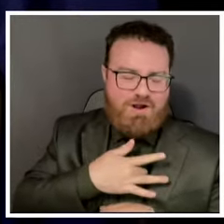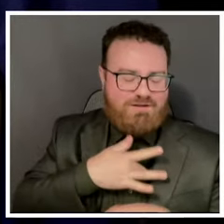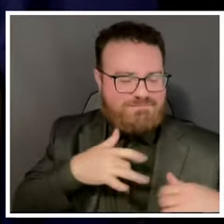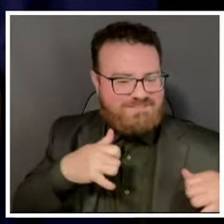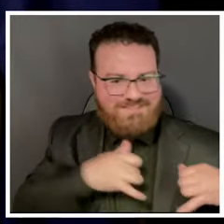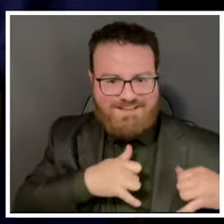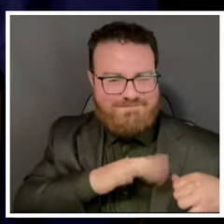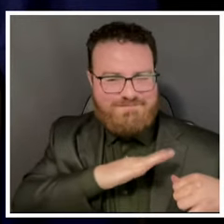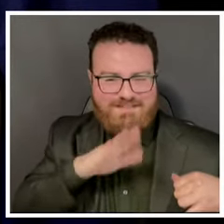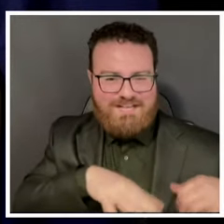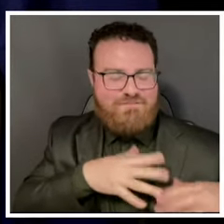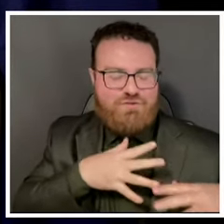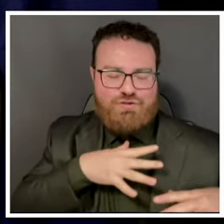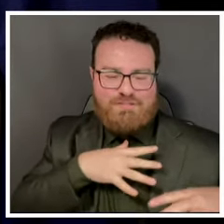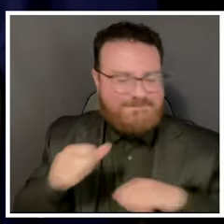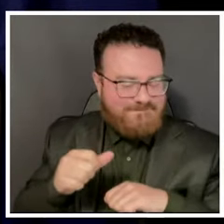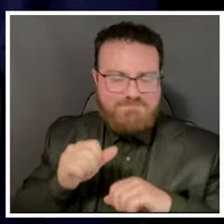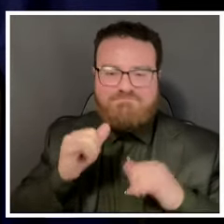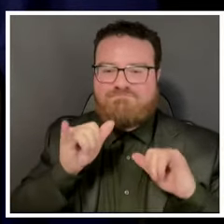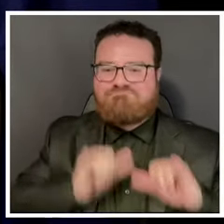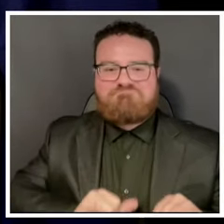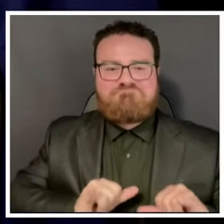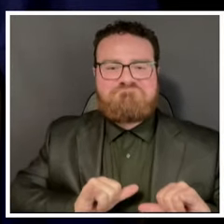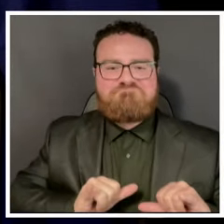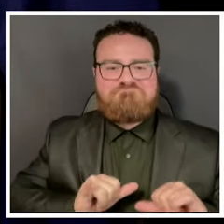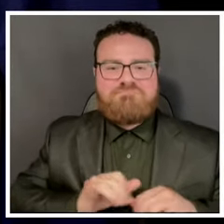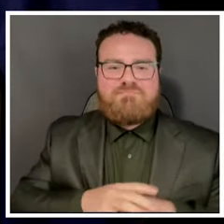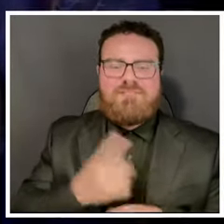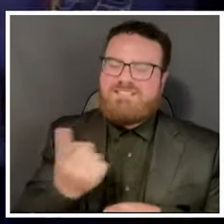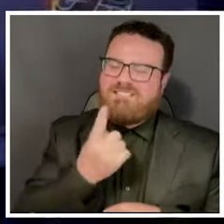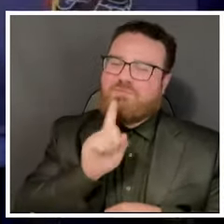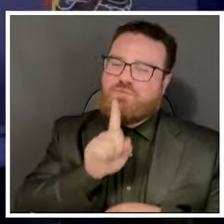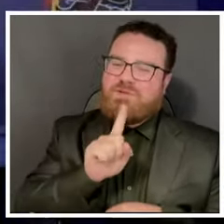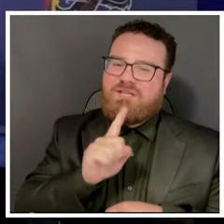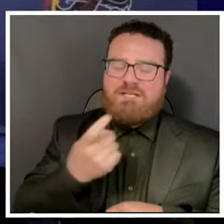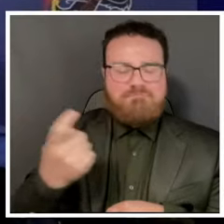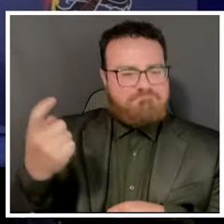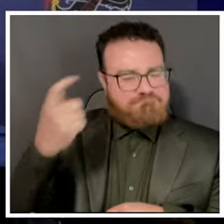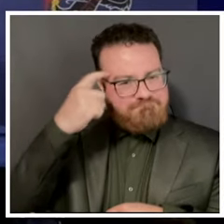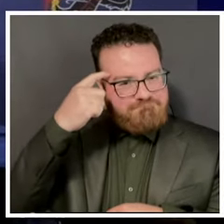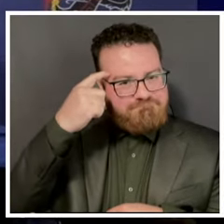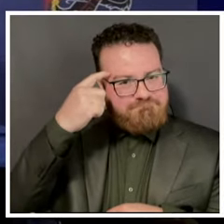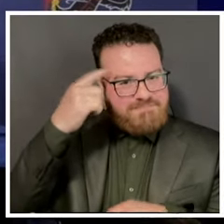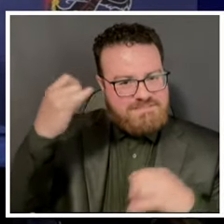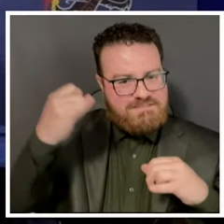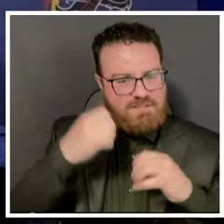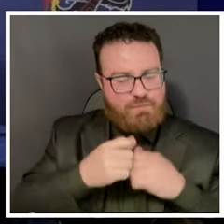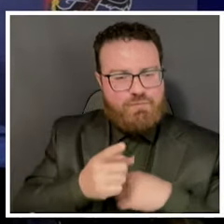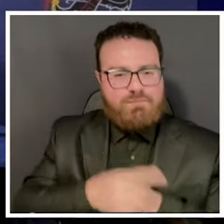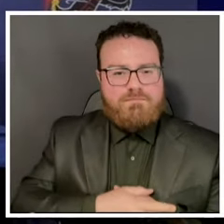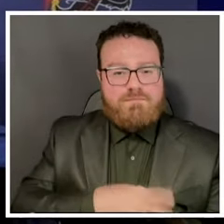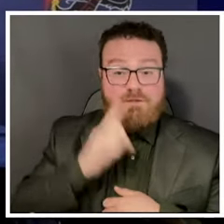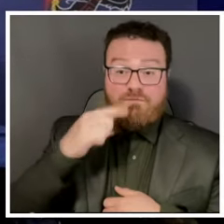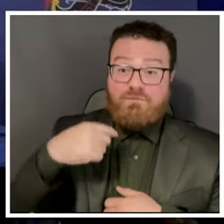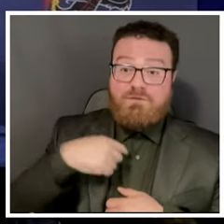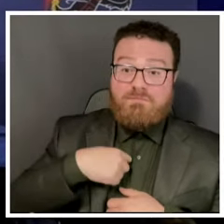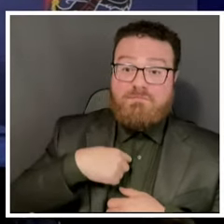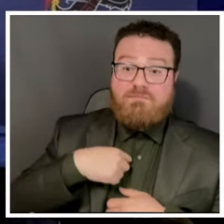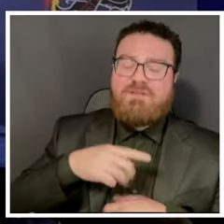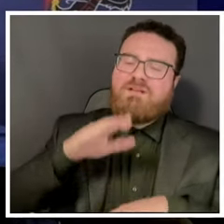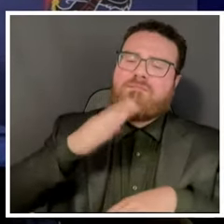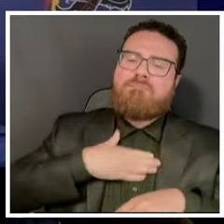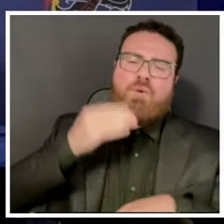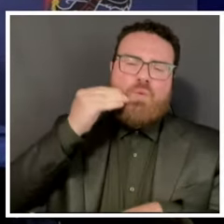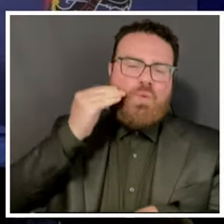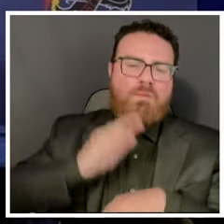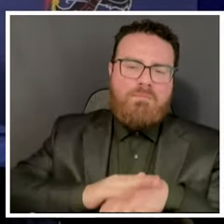home that's a special thing that's in your heart. For me, it was 2446 North Washington Avenue, just a block